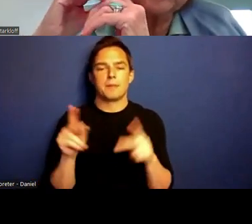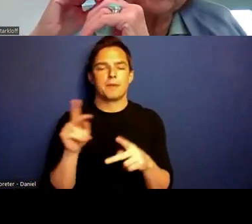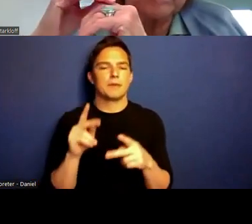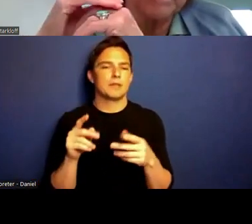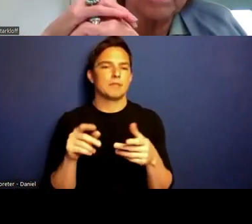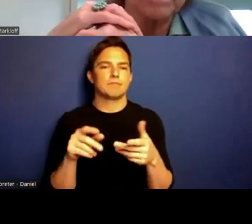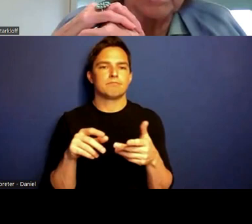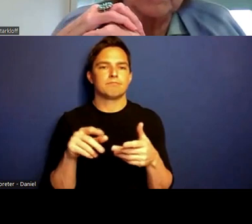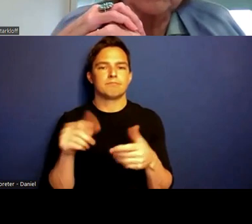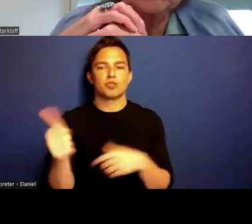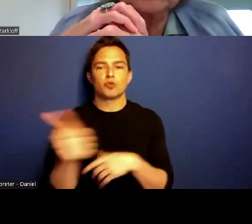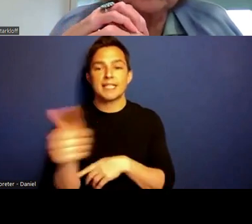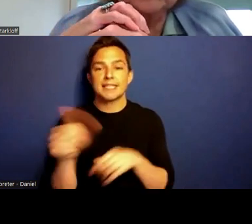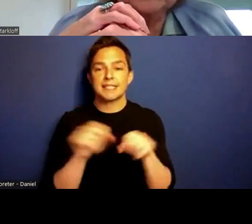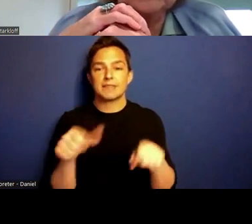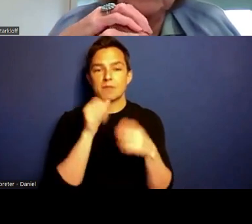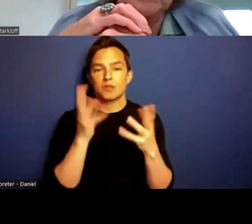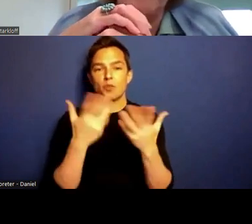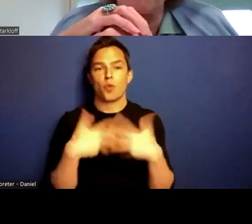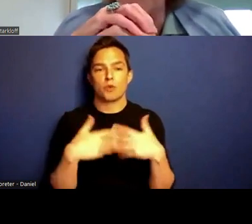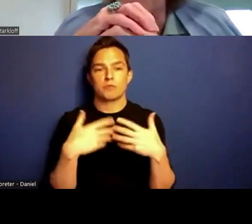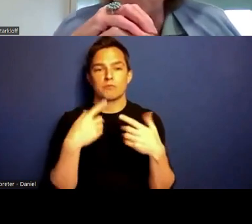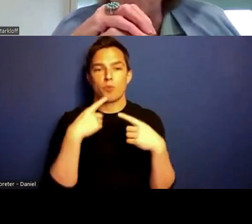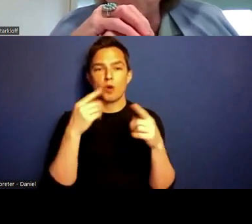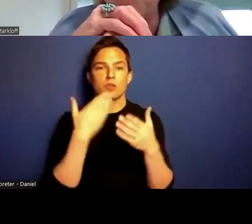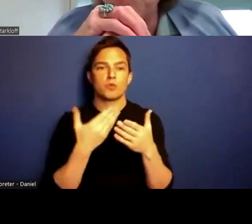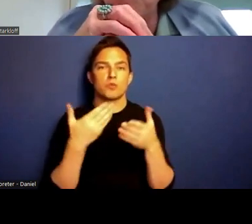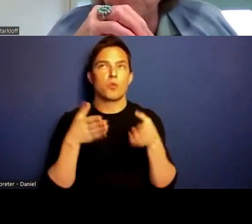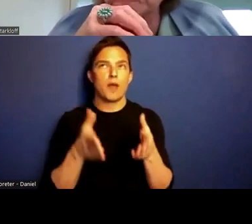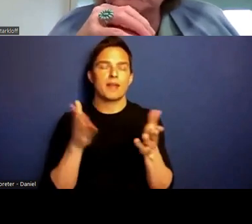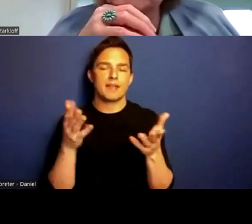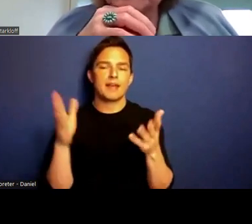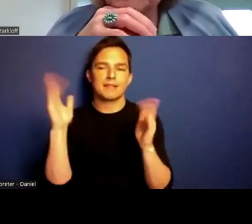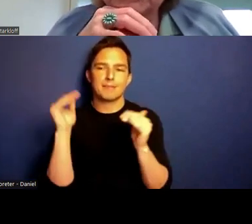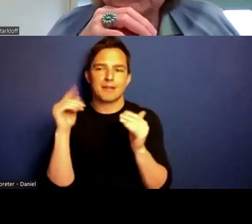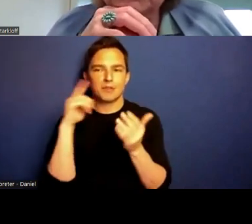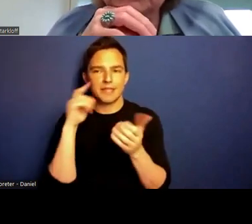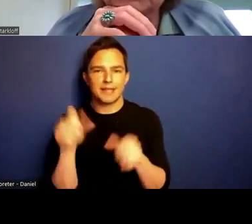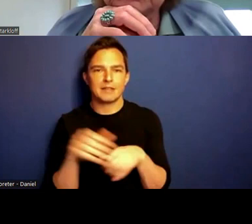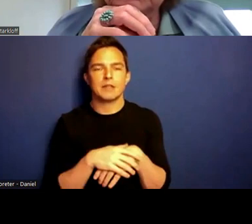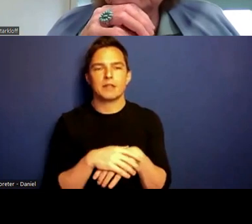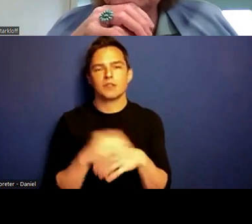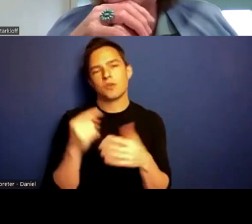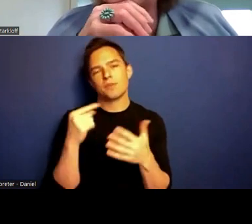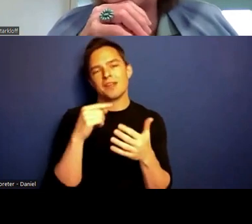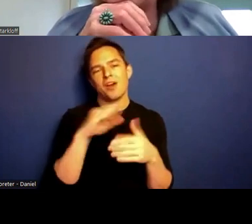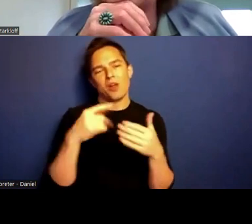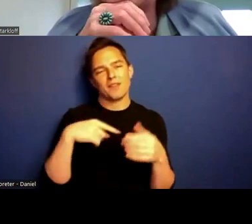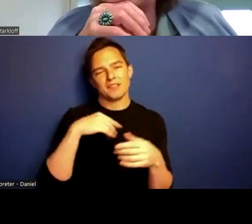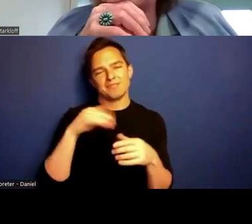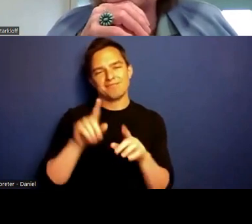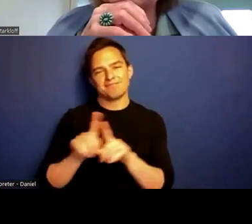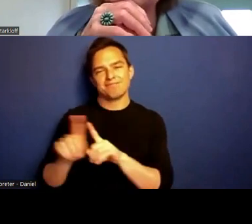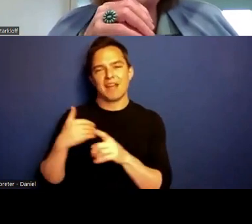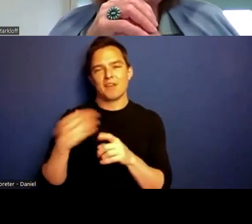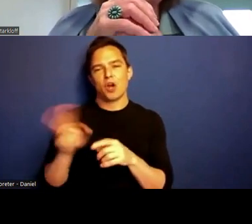doesn't work the way they need it to or expect it to. So we all have these agendas, and it's really hard to break